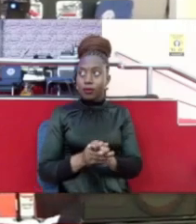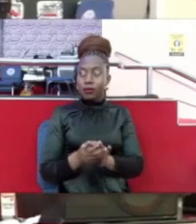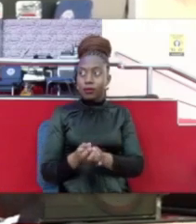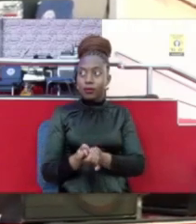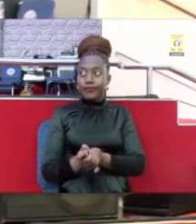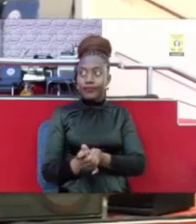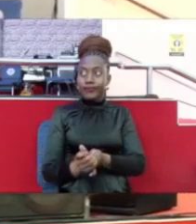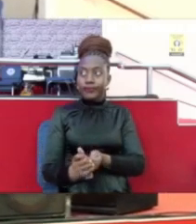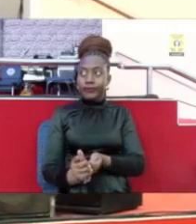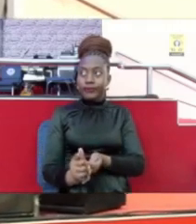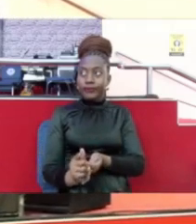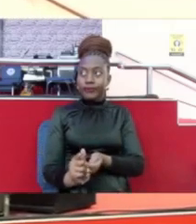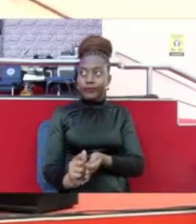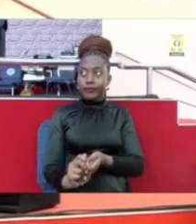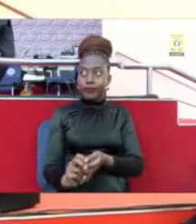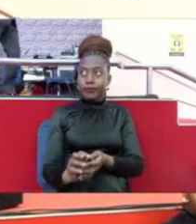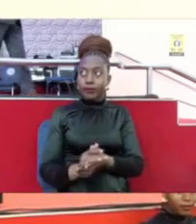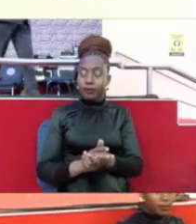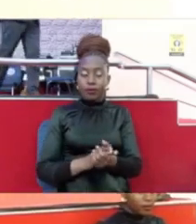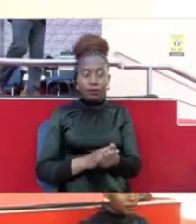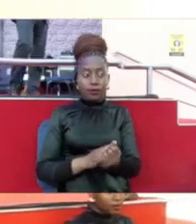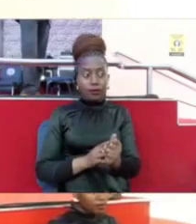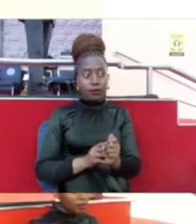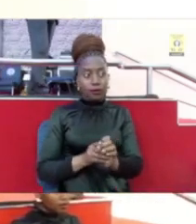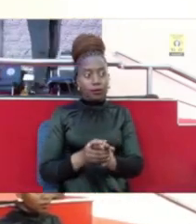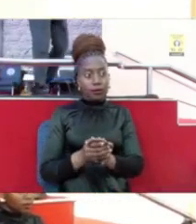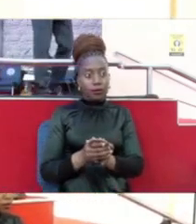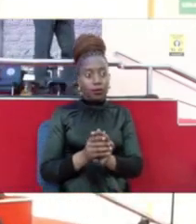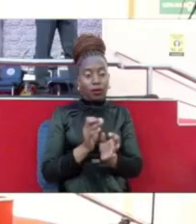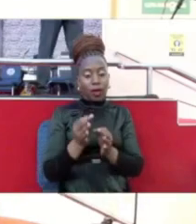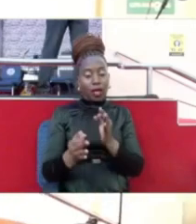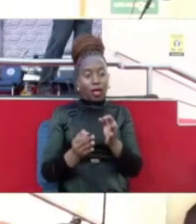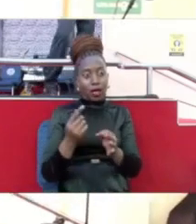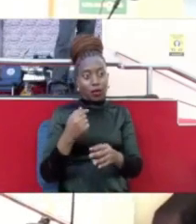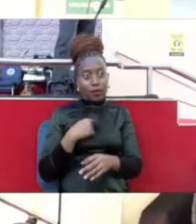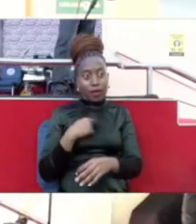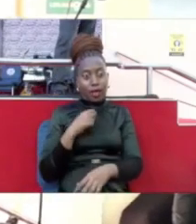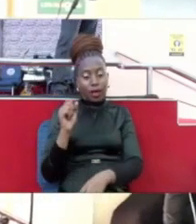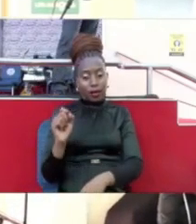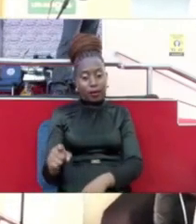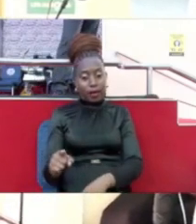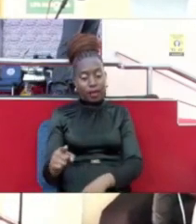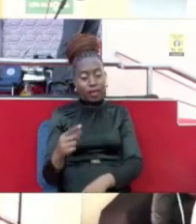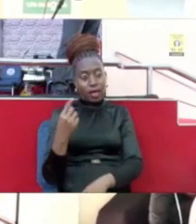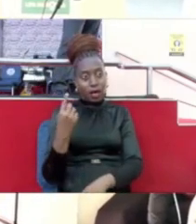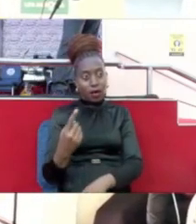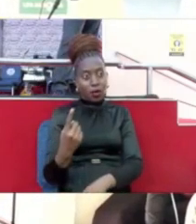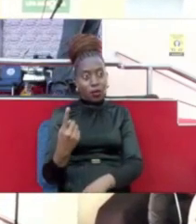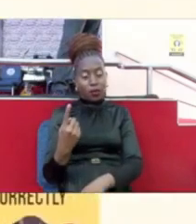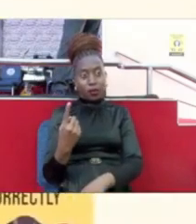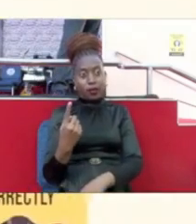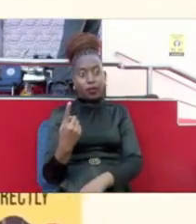farmer. If I plant one kernel what will that produce for me?